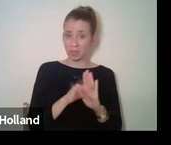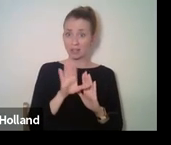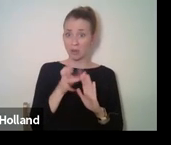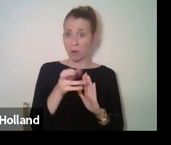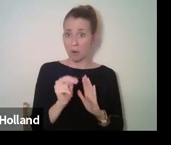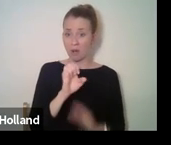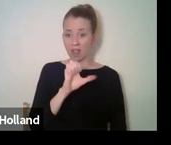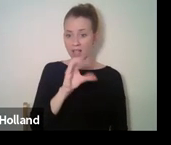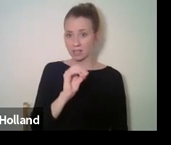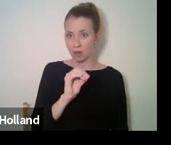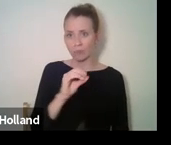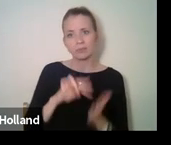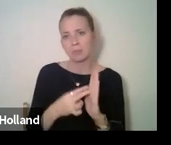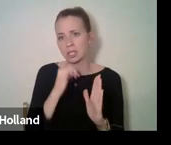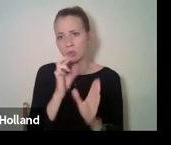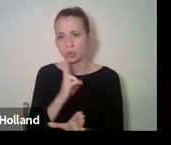the CCA program.